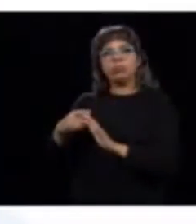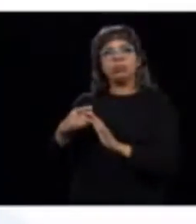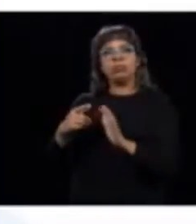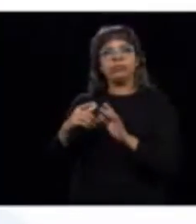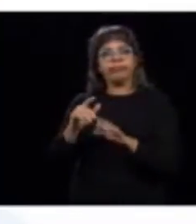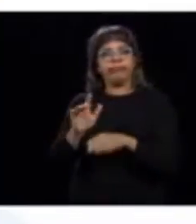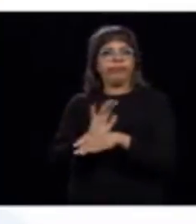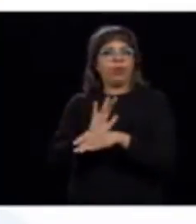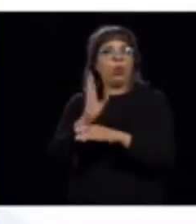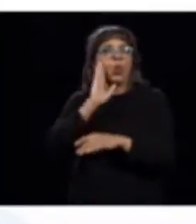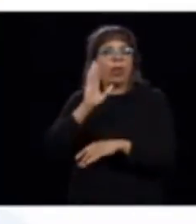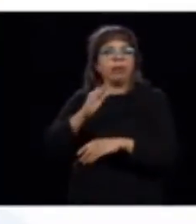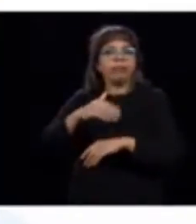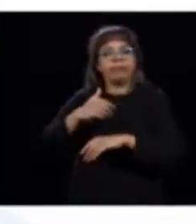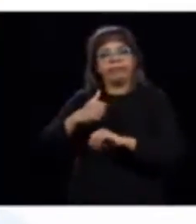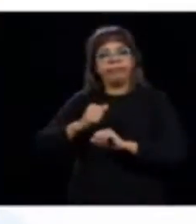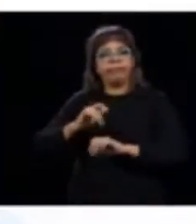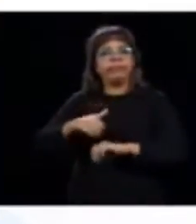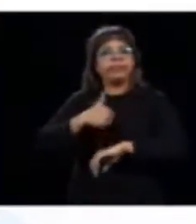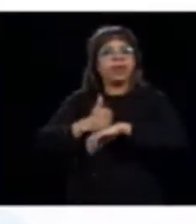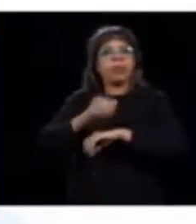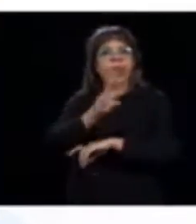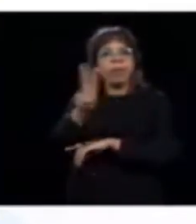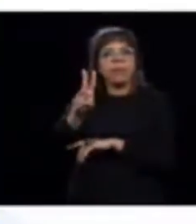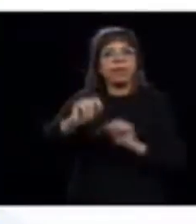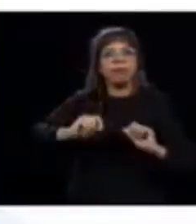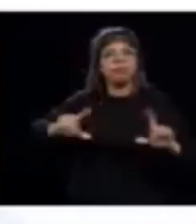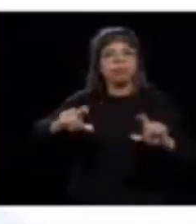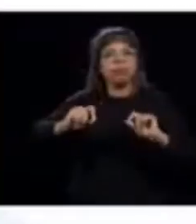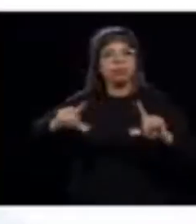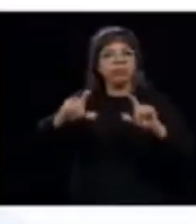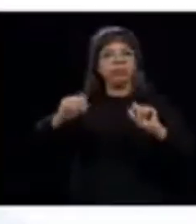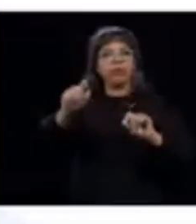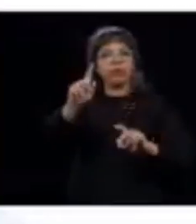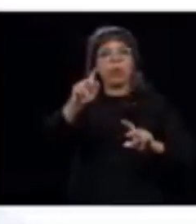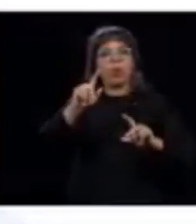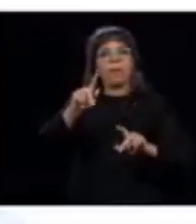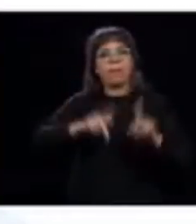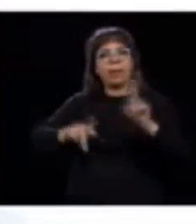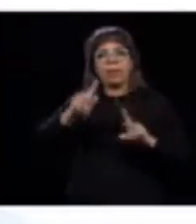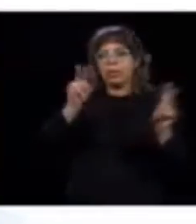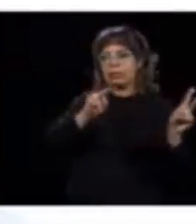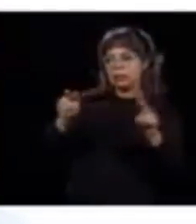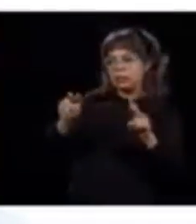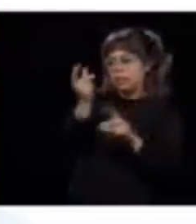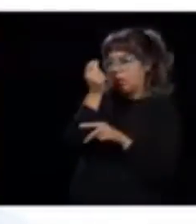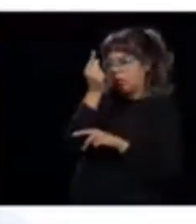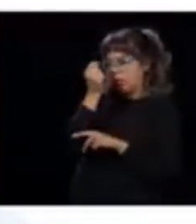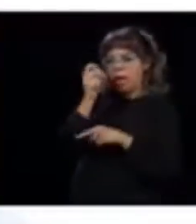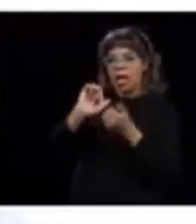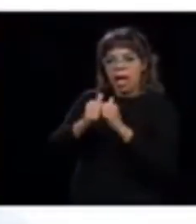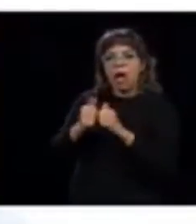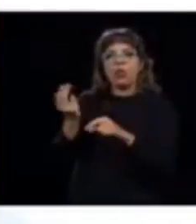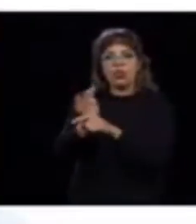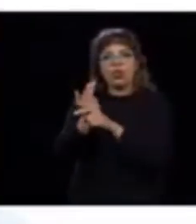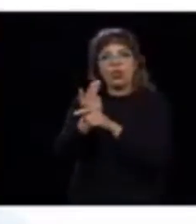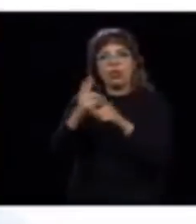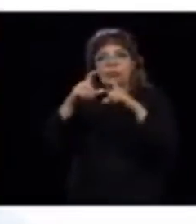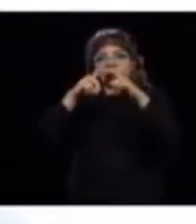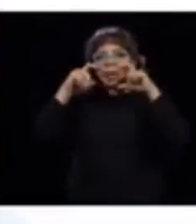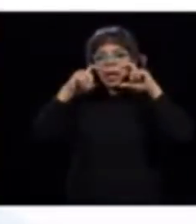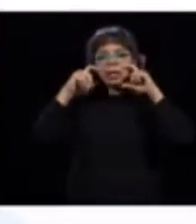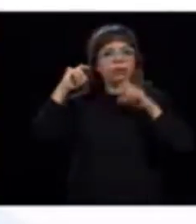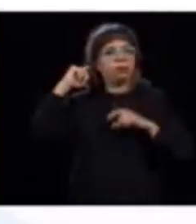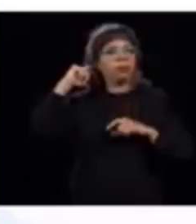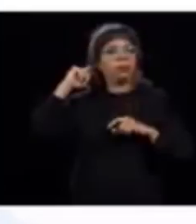week so people who I think that will be in transportation will have to use masks. will be better to